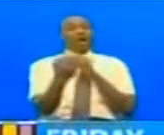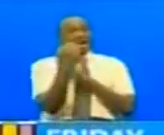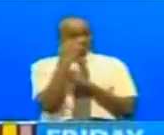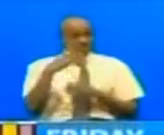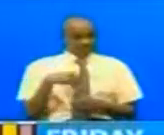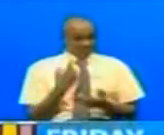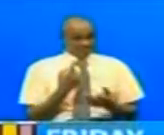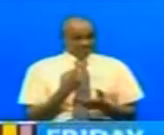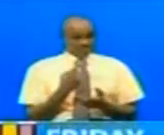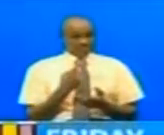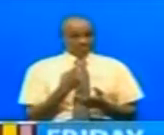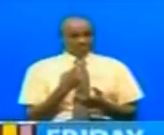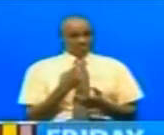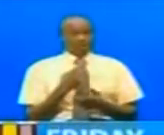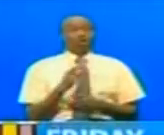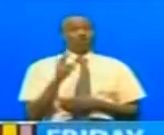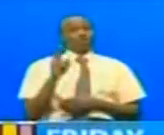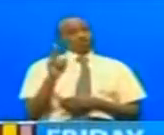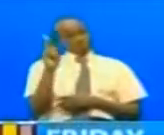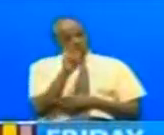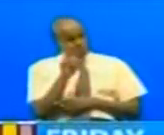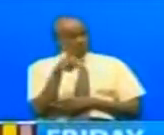question. Mm-hmm. You know, Uhuru was just,